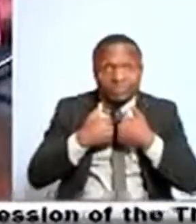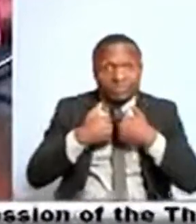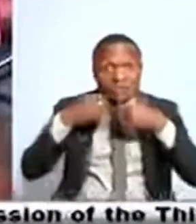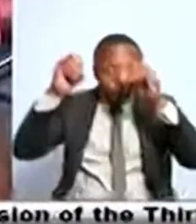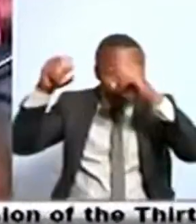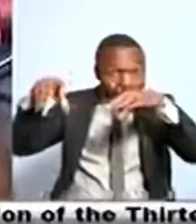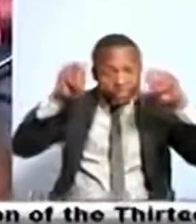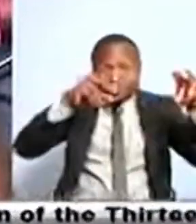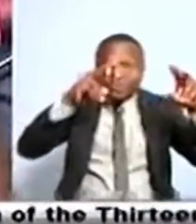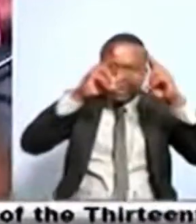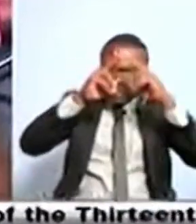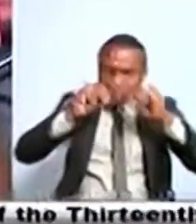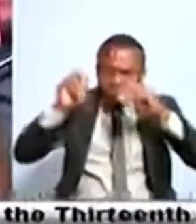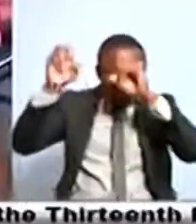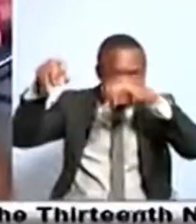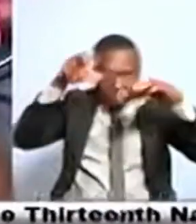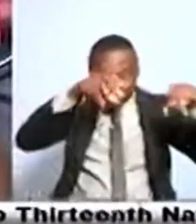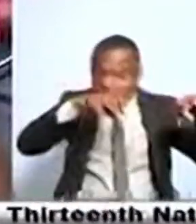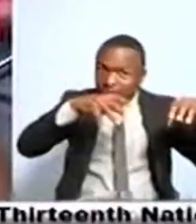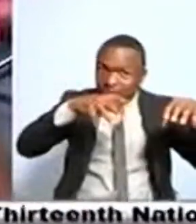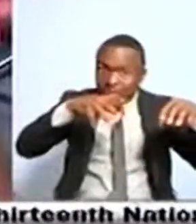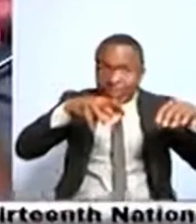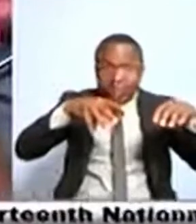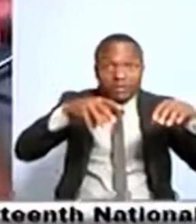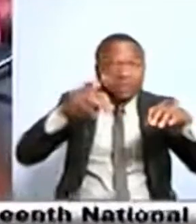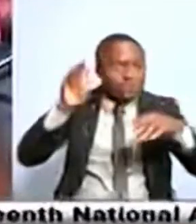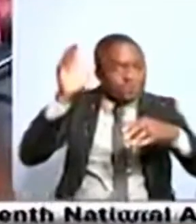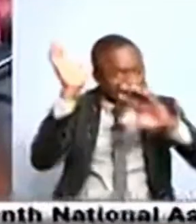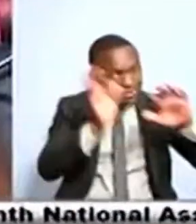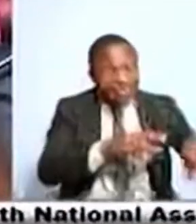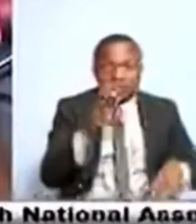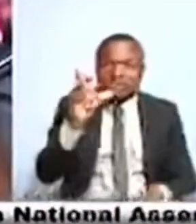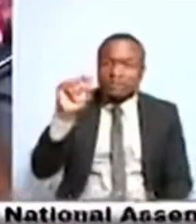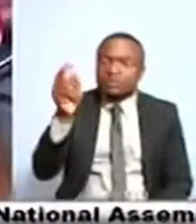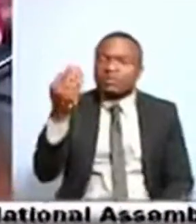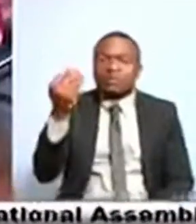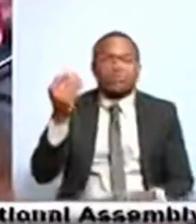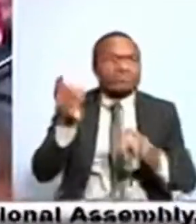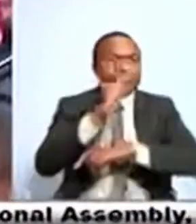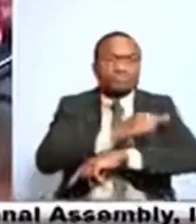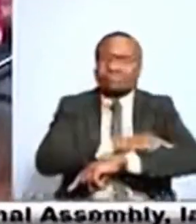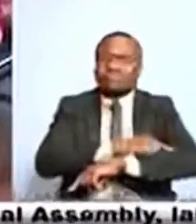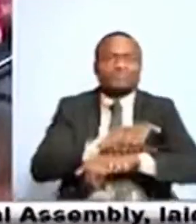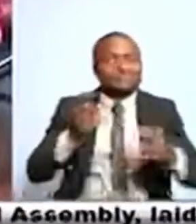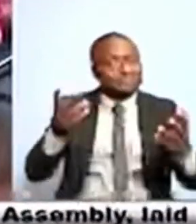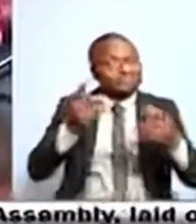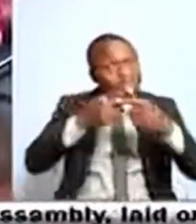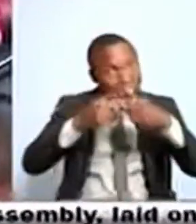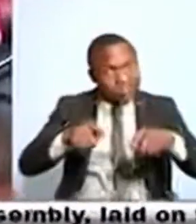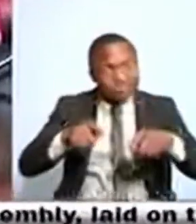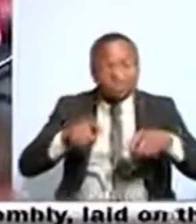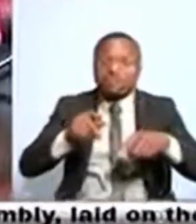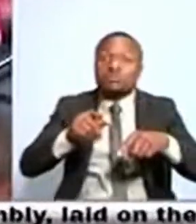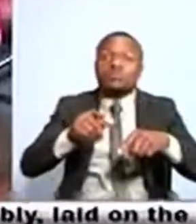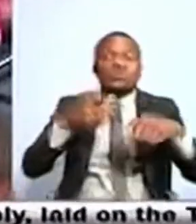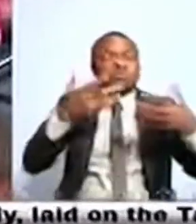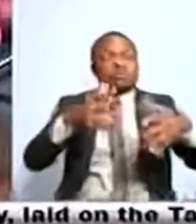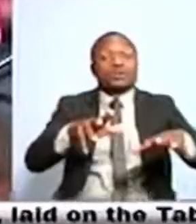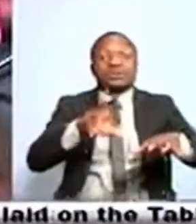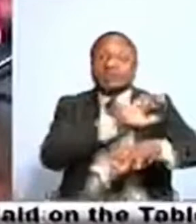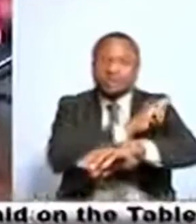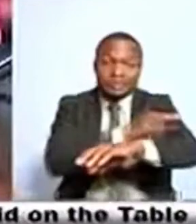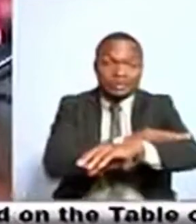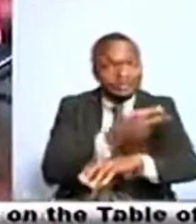electrification abandoned in 2014. To date, nothing has happened. Why? Mismanagement of resources. So it's important,